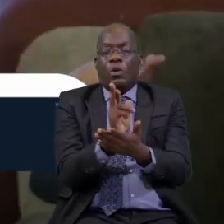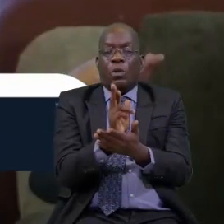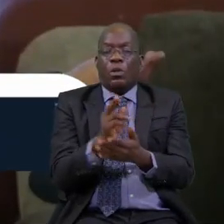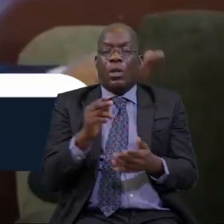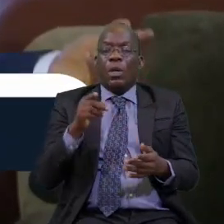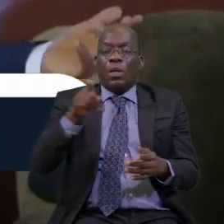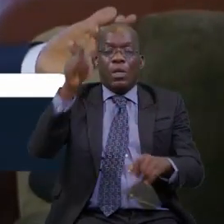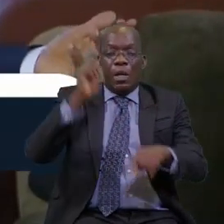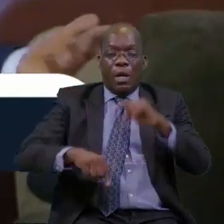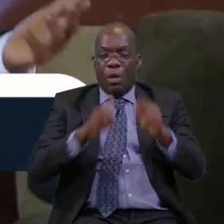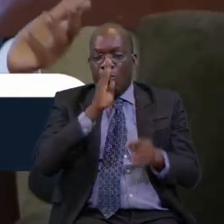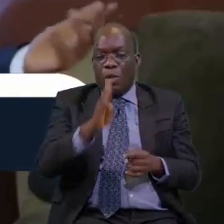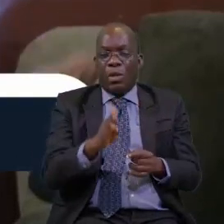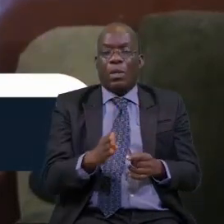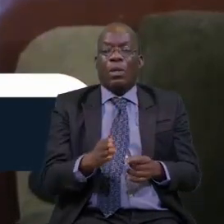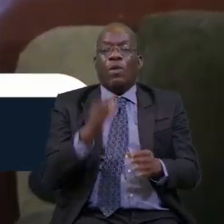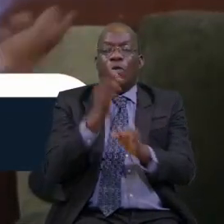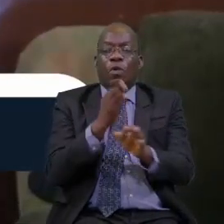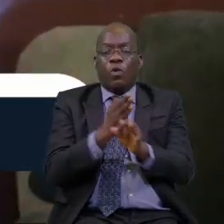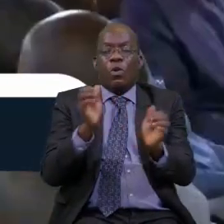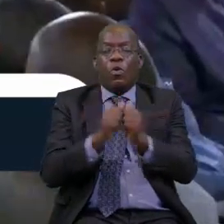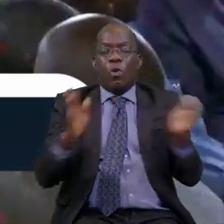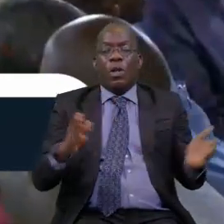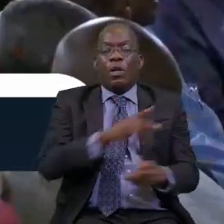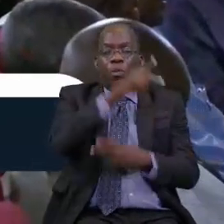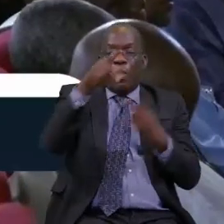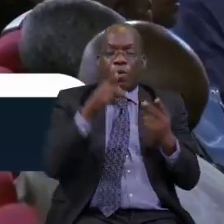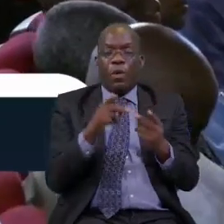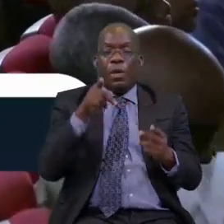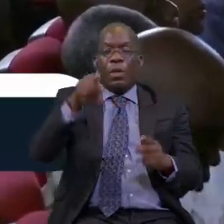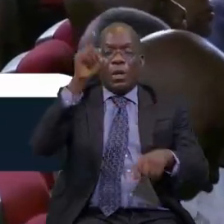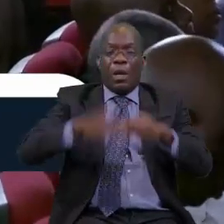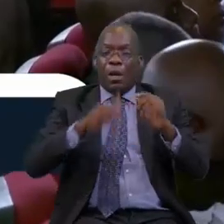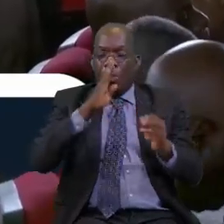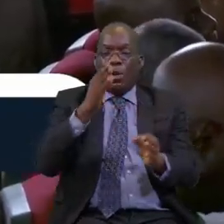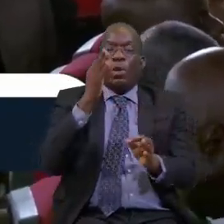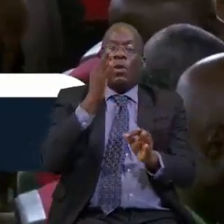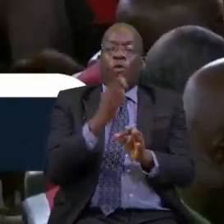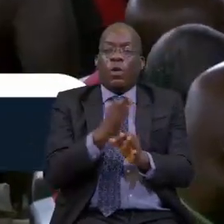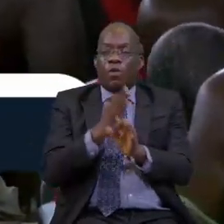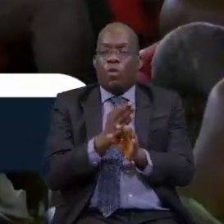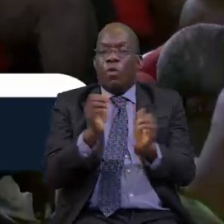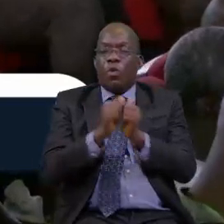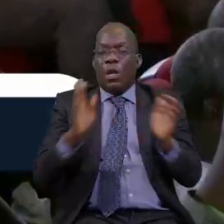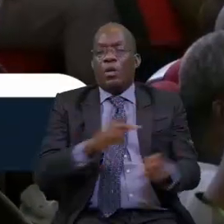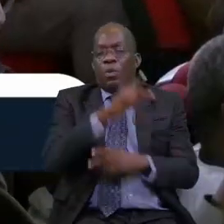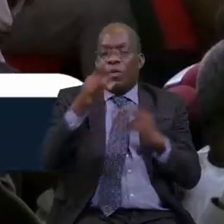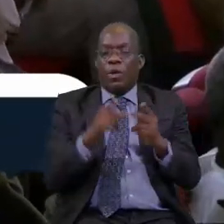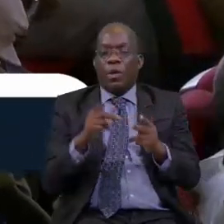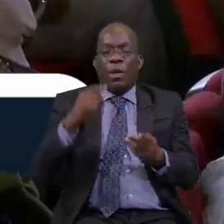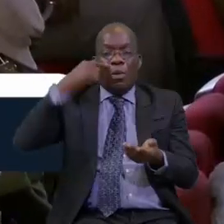upright without being perfect. He cannot be perfect without being upright. Behold the upright, for